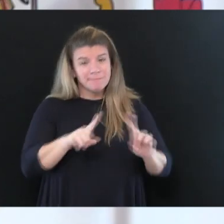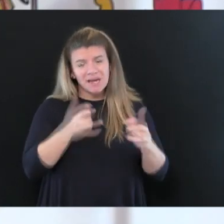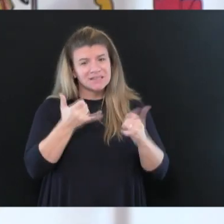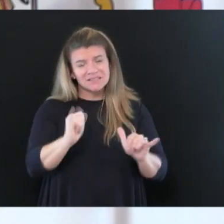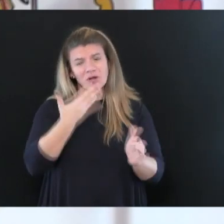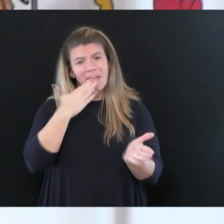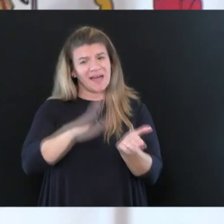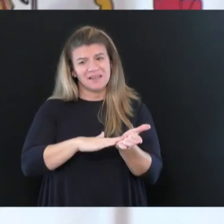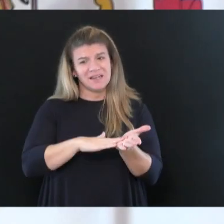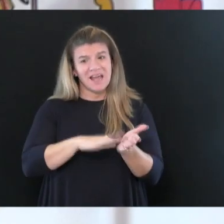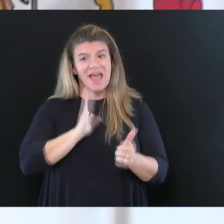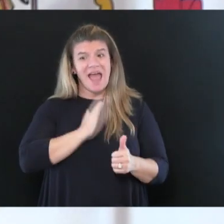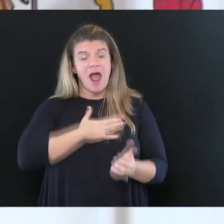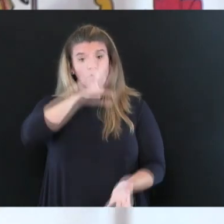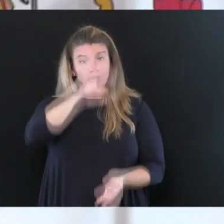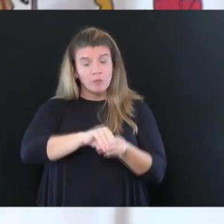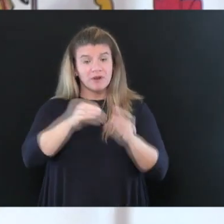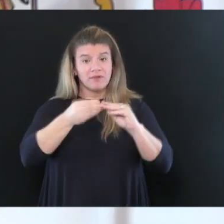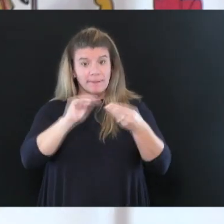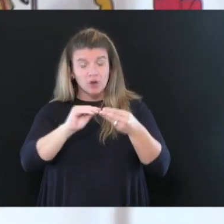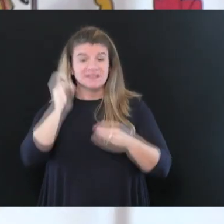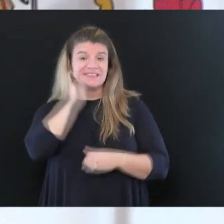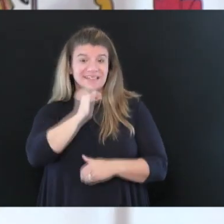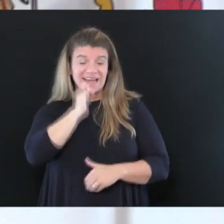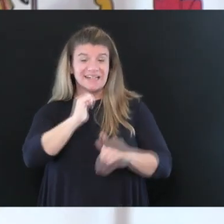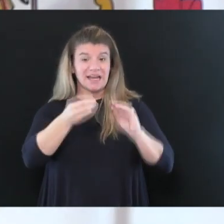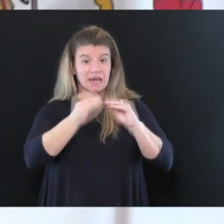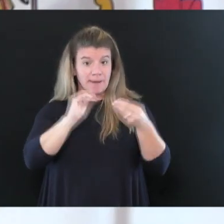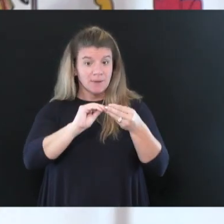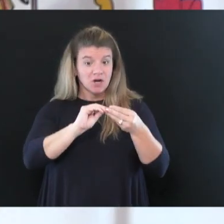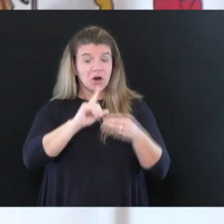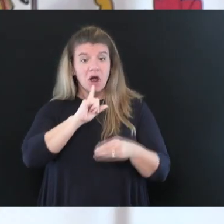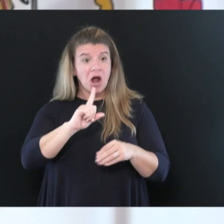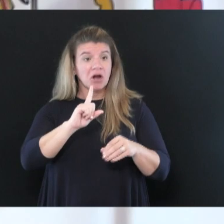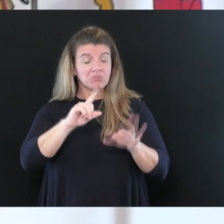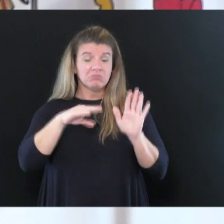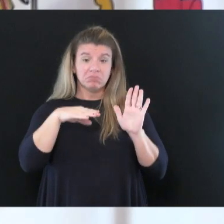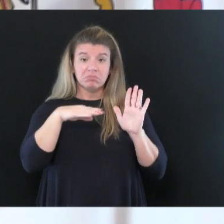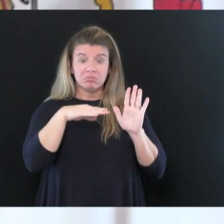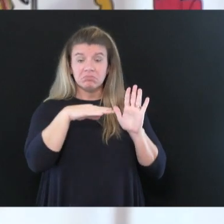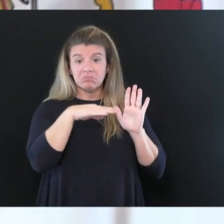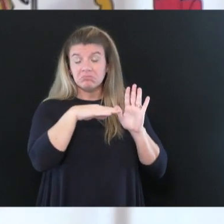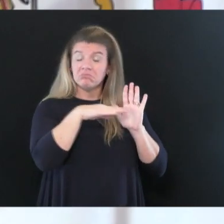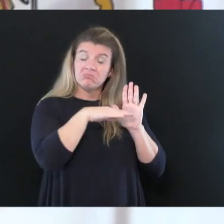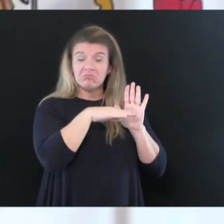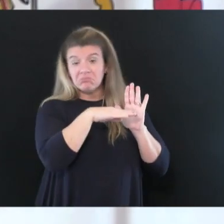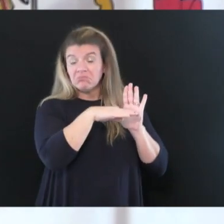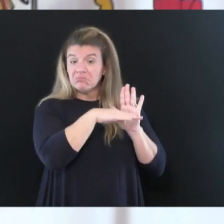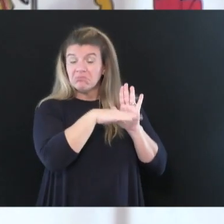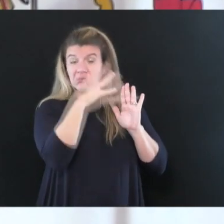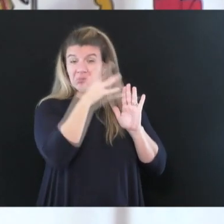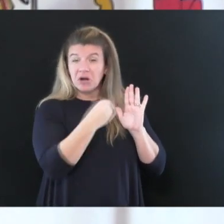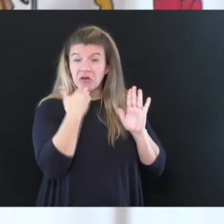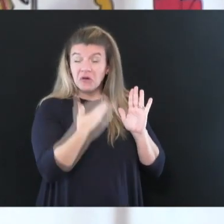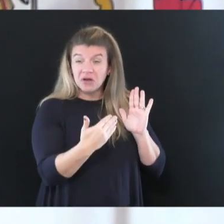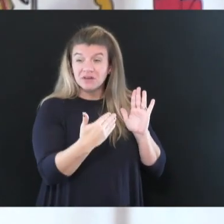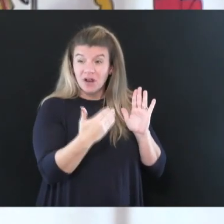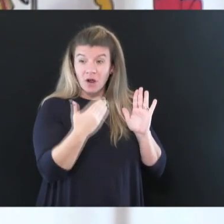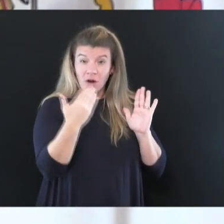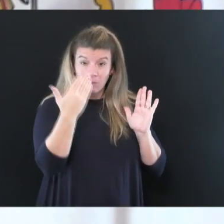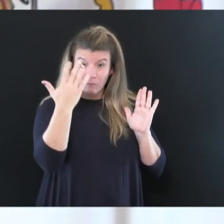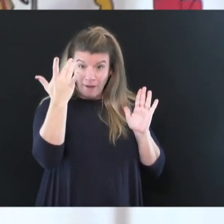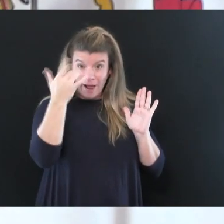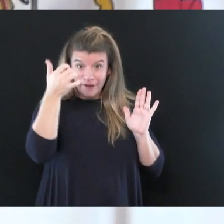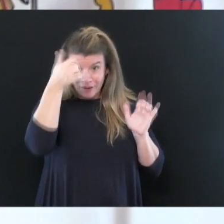Our cumulative number and our daily number are holding in there pretty good. Probably, like I said, the envy of the whole country